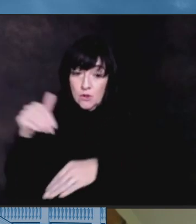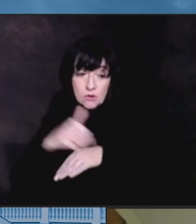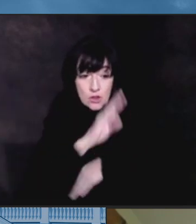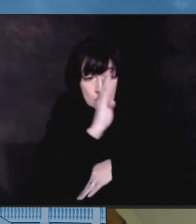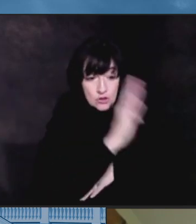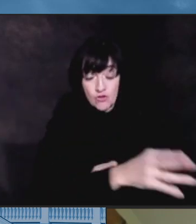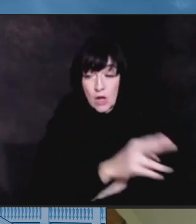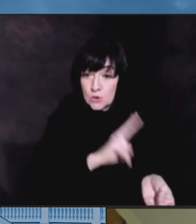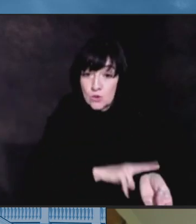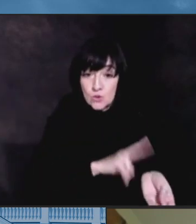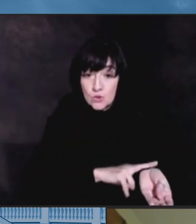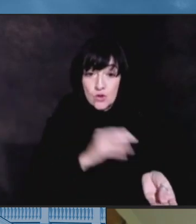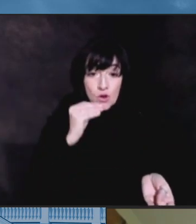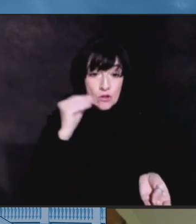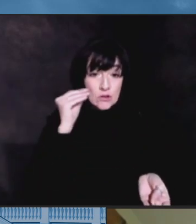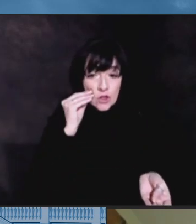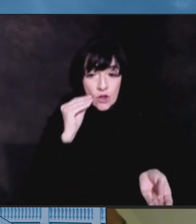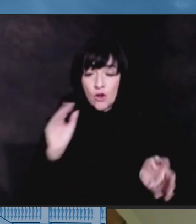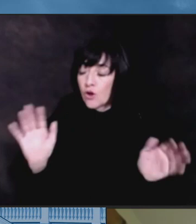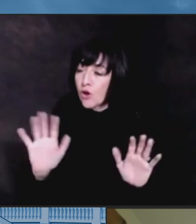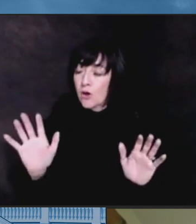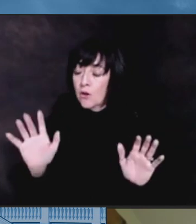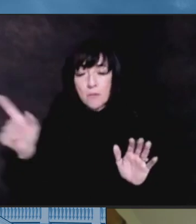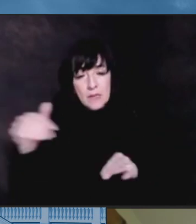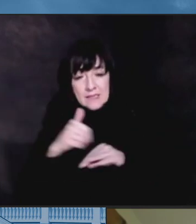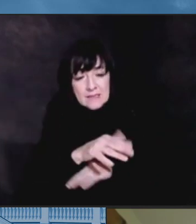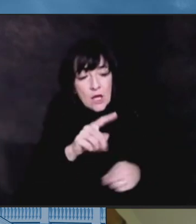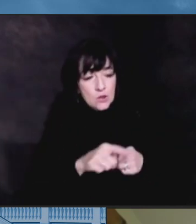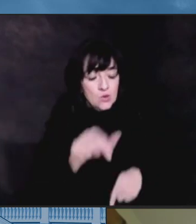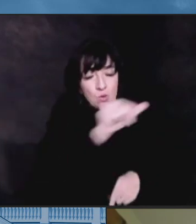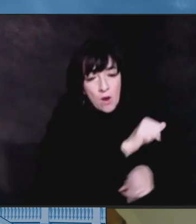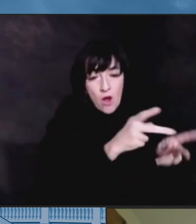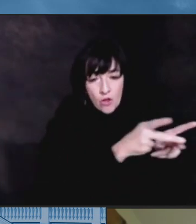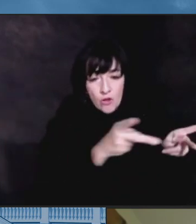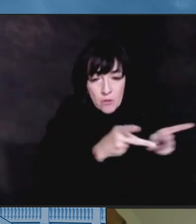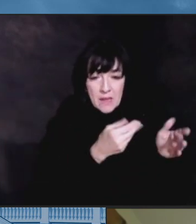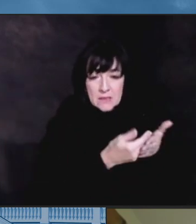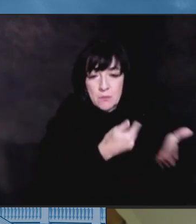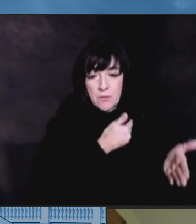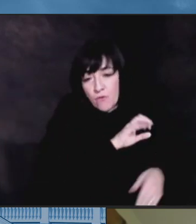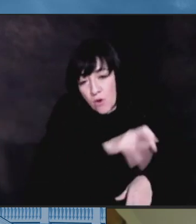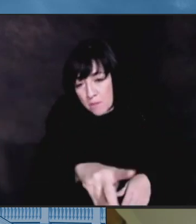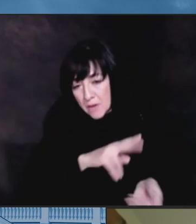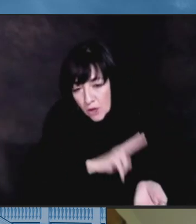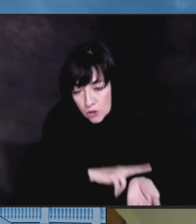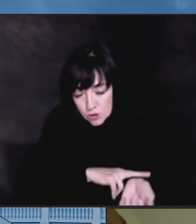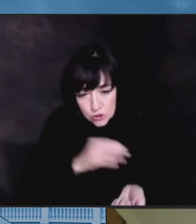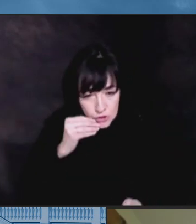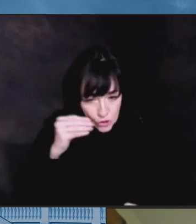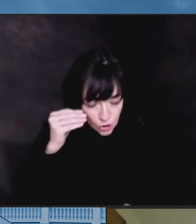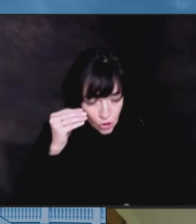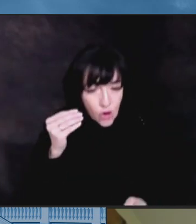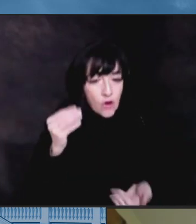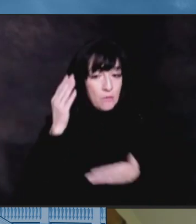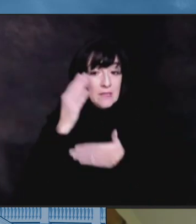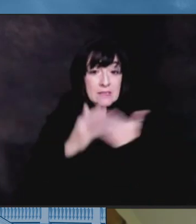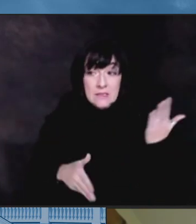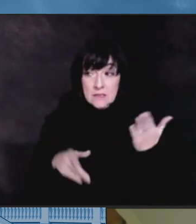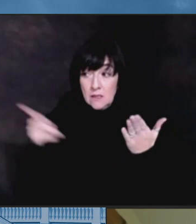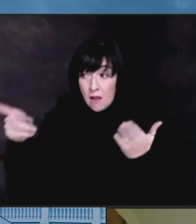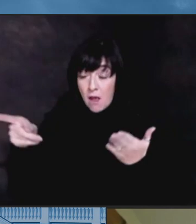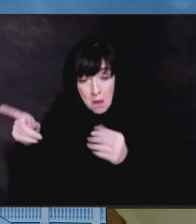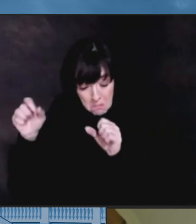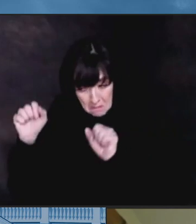that opens up space for others that may be admitted to the hospital. So yeah, we're very concerned about that. If there's a message